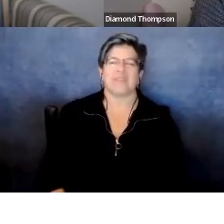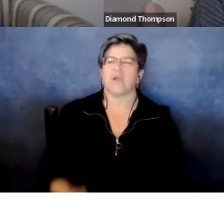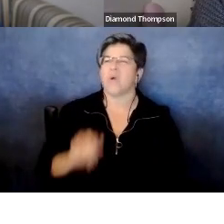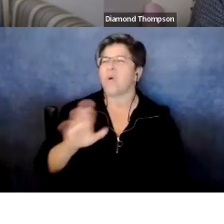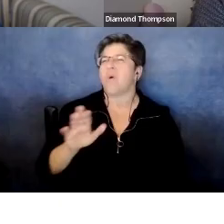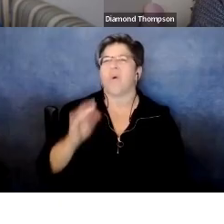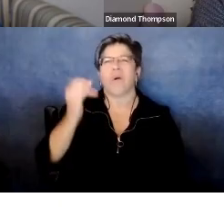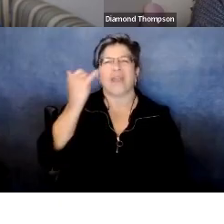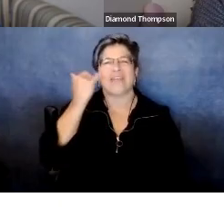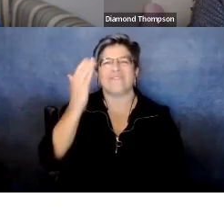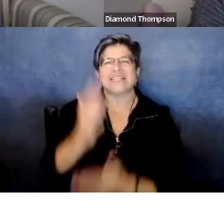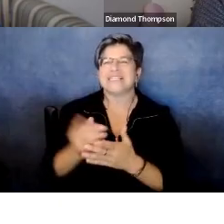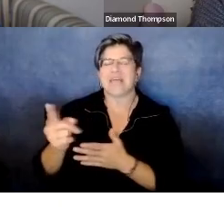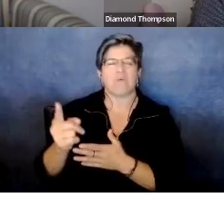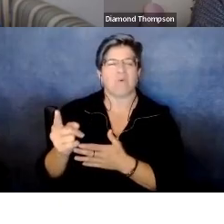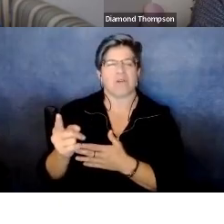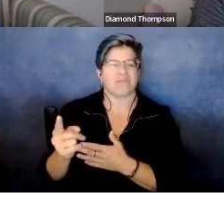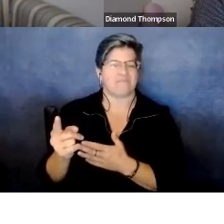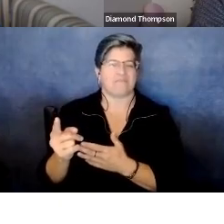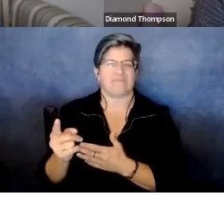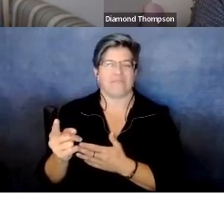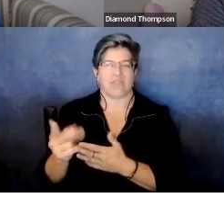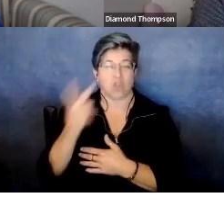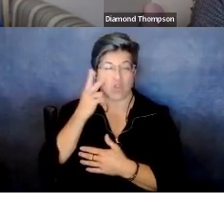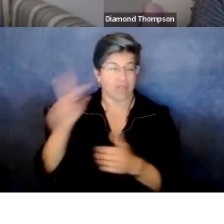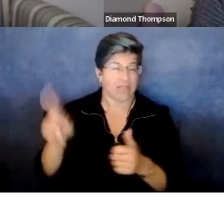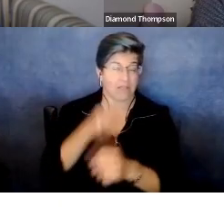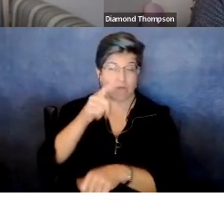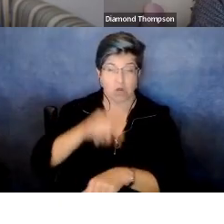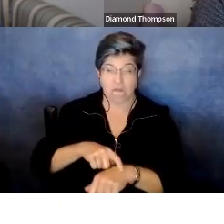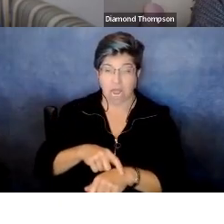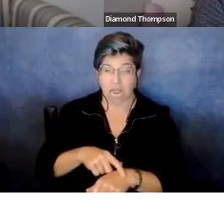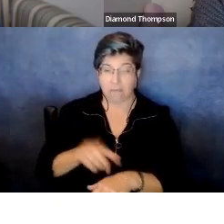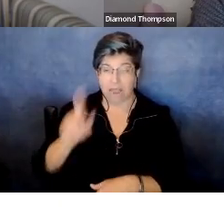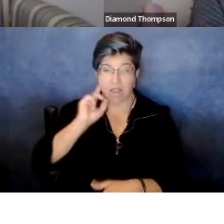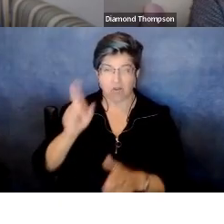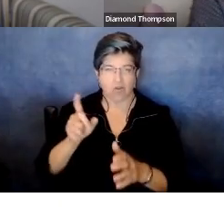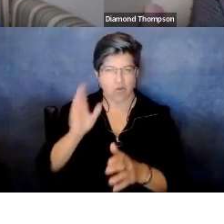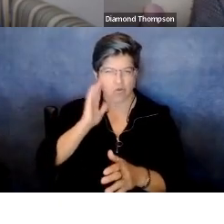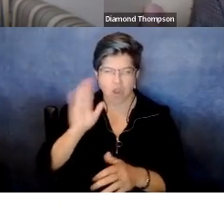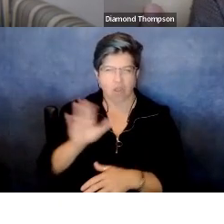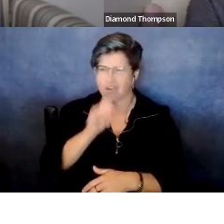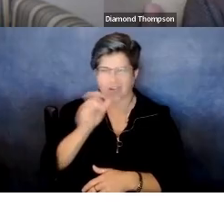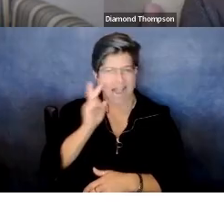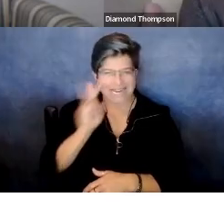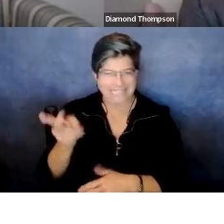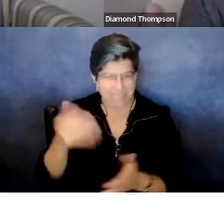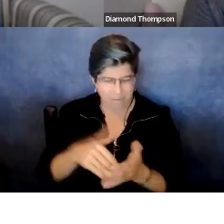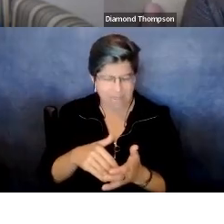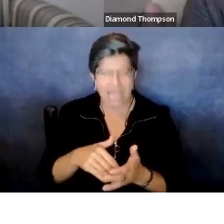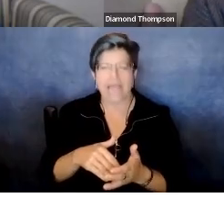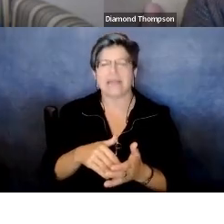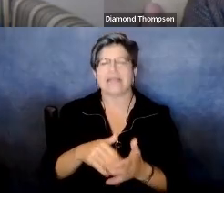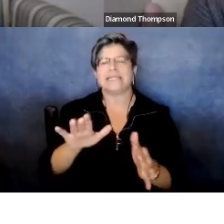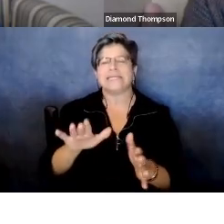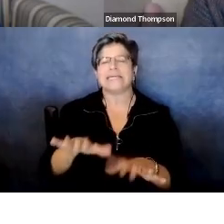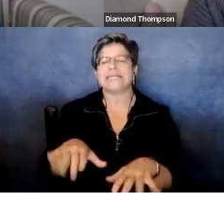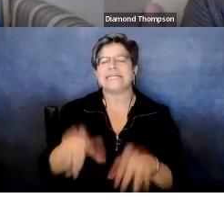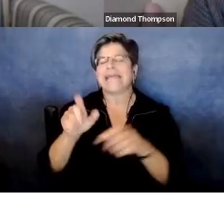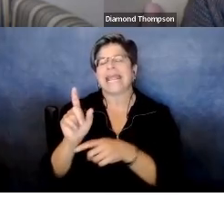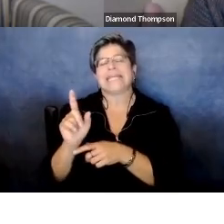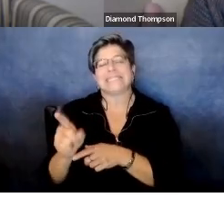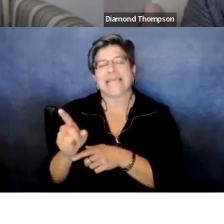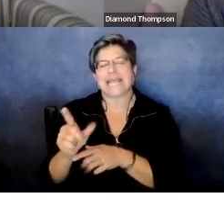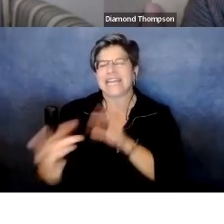even if this is someone that you're seeing for the first time and you know that you won't see again, just taking a second